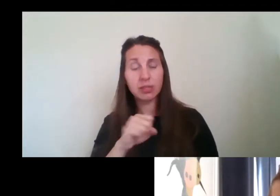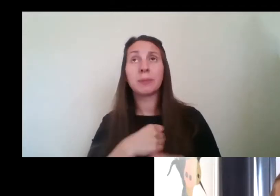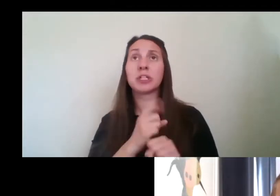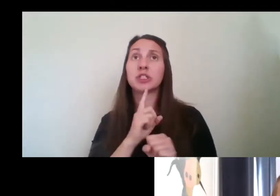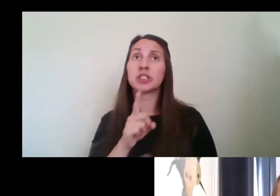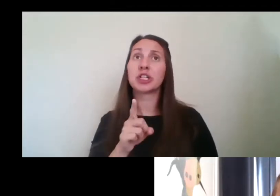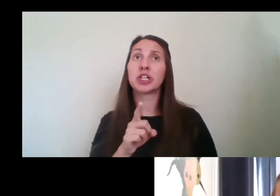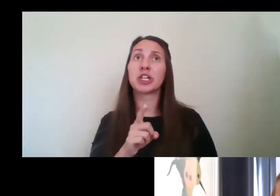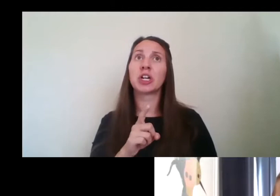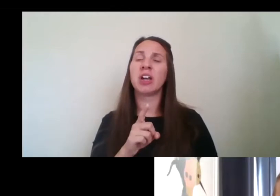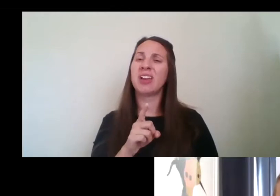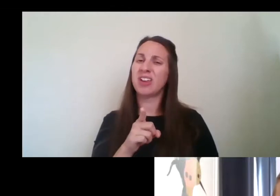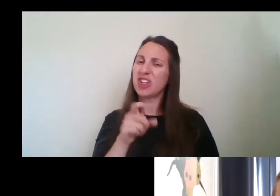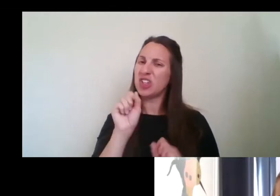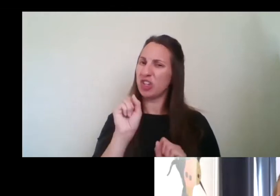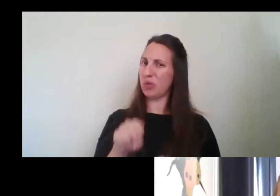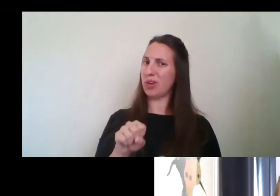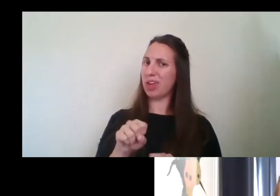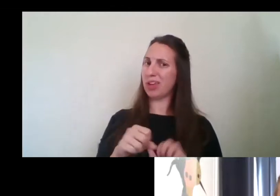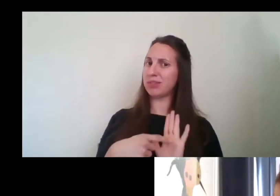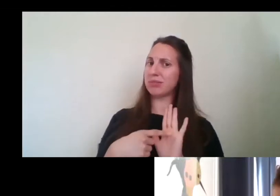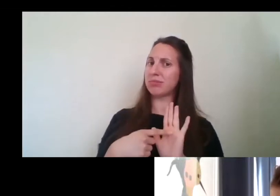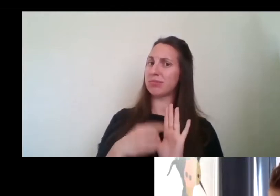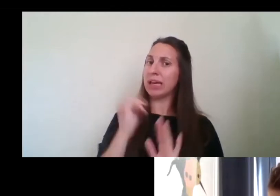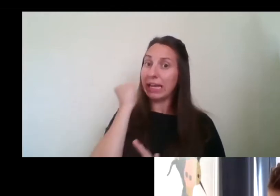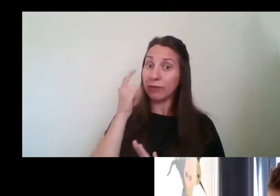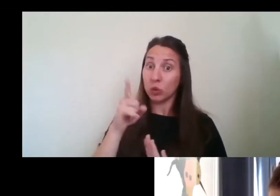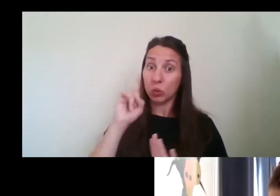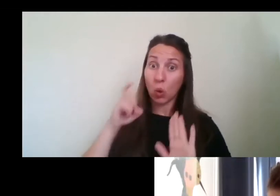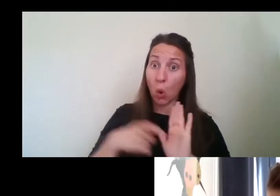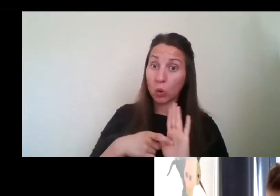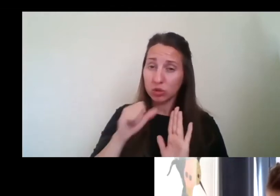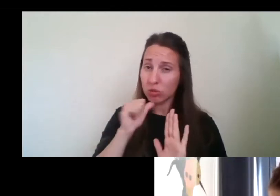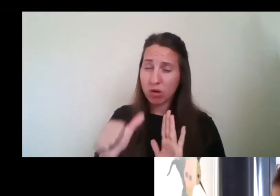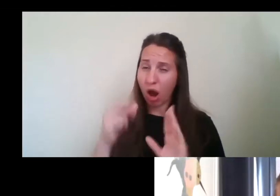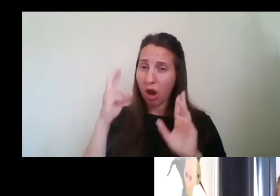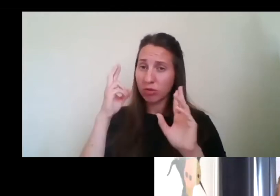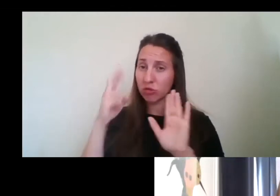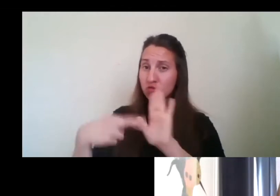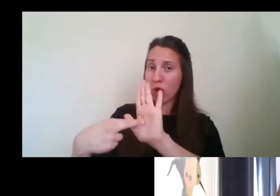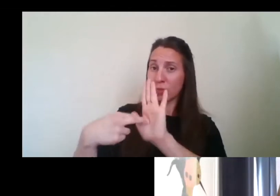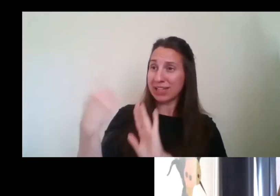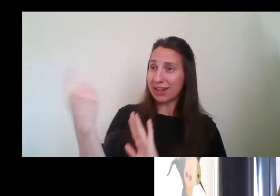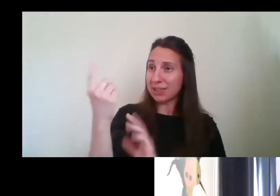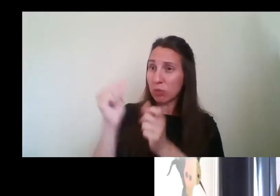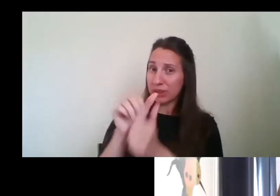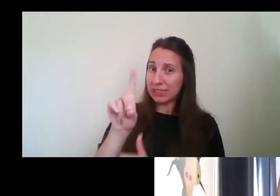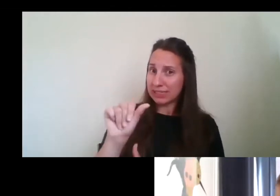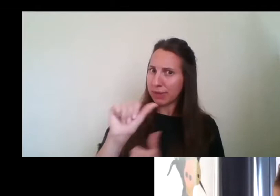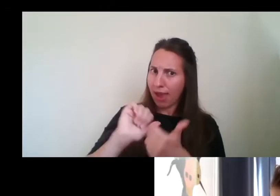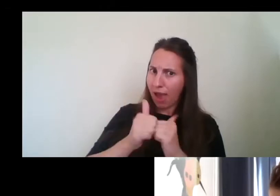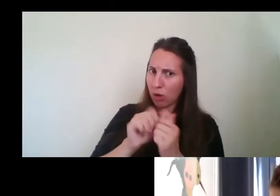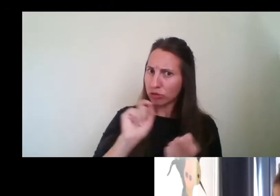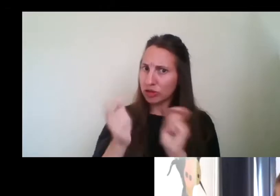really representing people with disabilities. How can we do that? There are a great number of